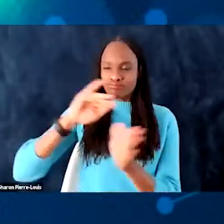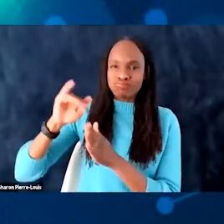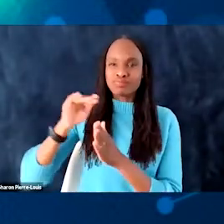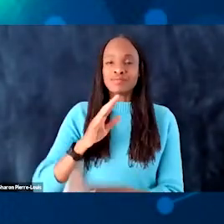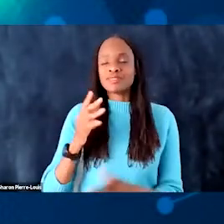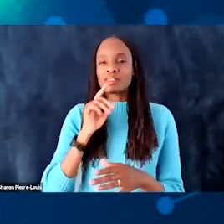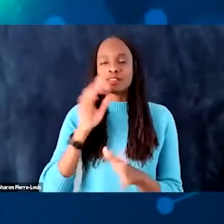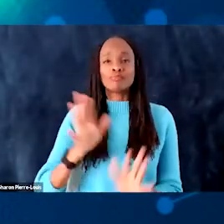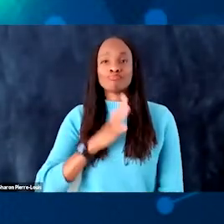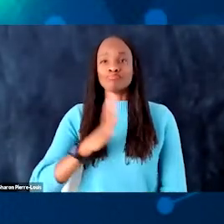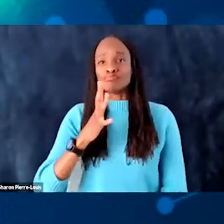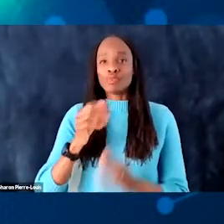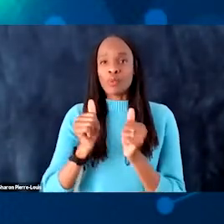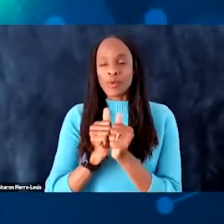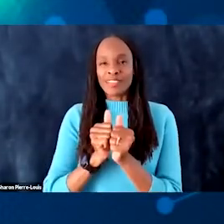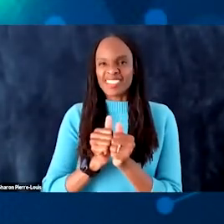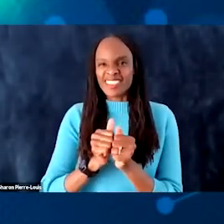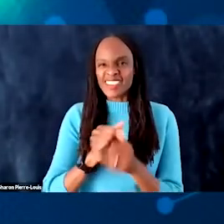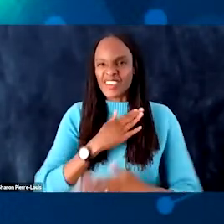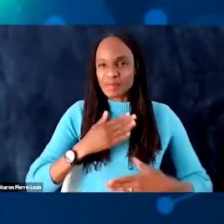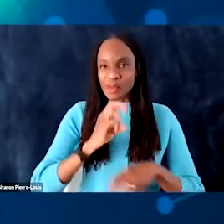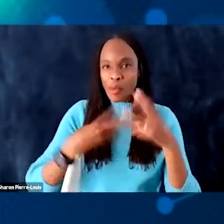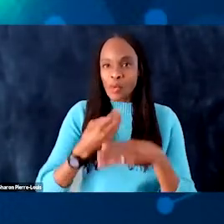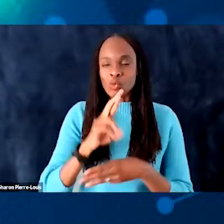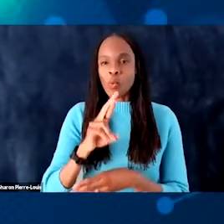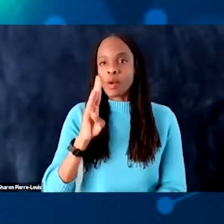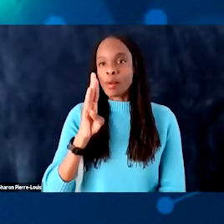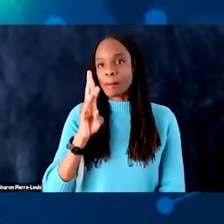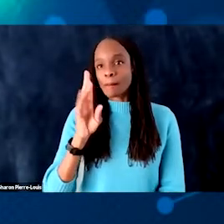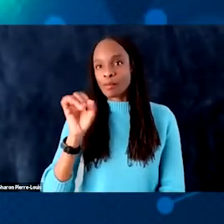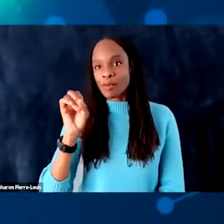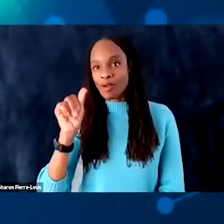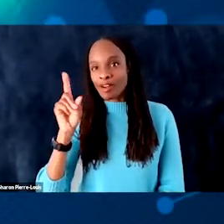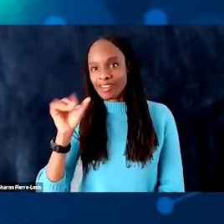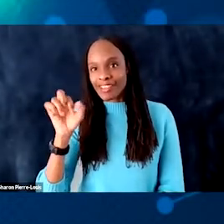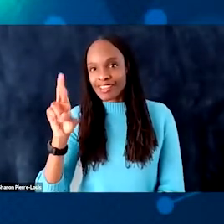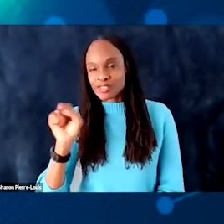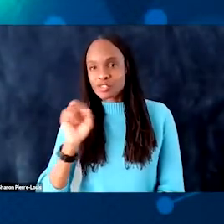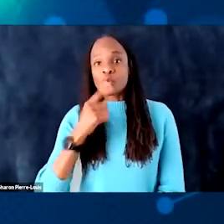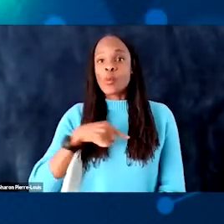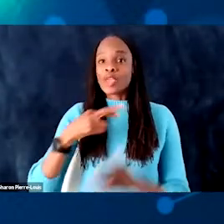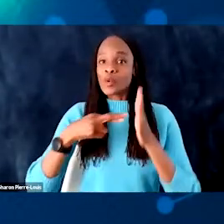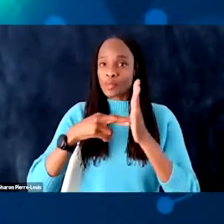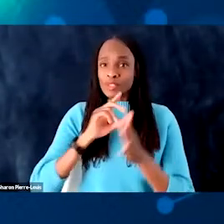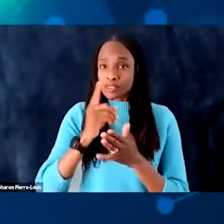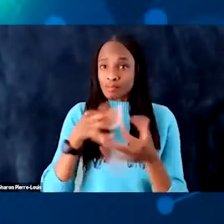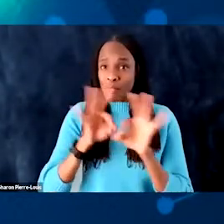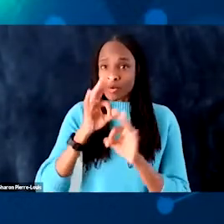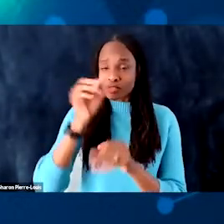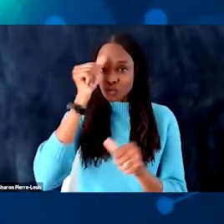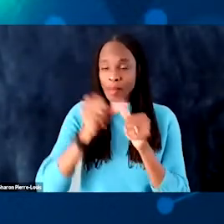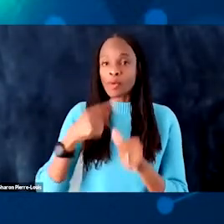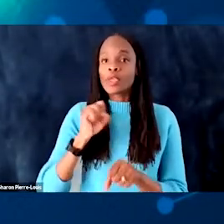of the entertainment world or the notoriety of broadcasters, we represent, and it's so important to remember, we represent working